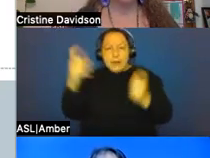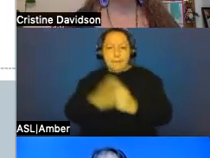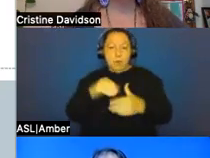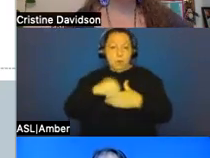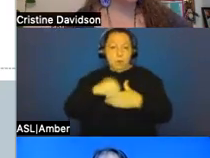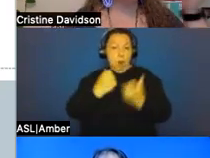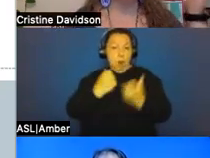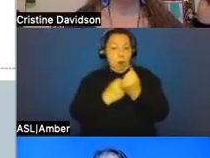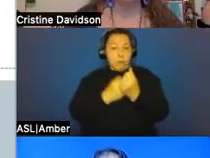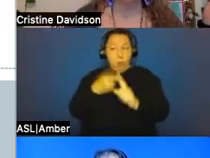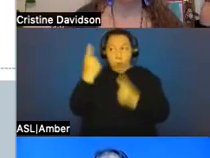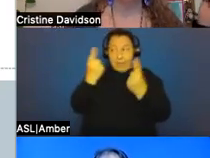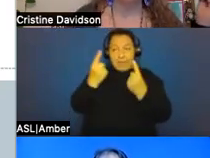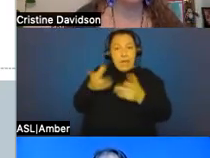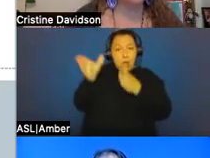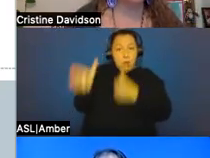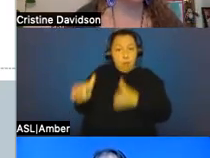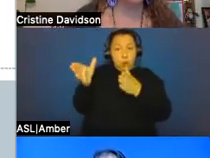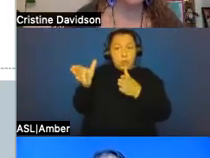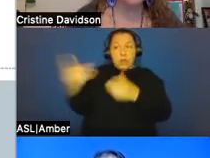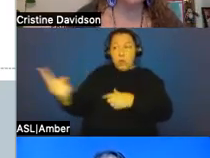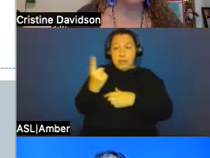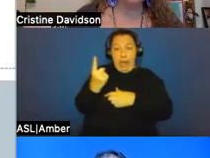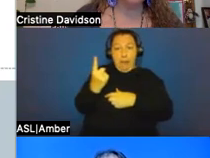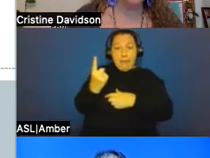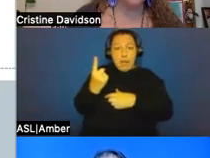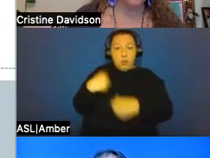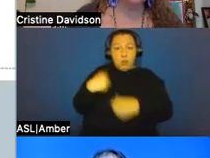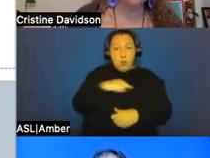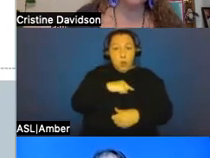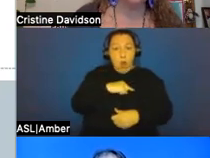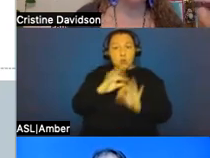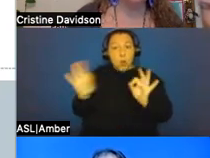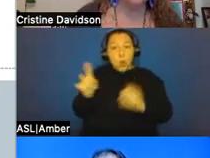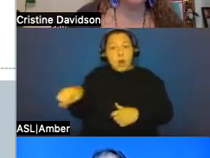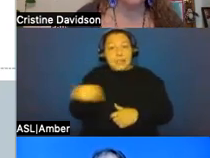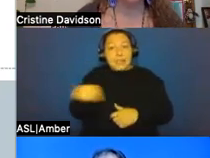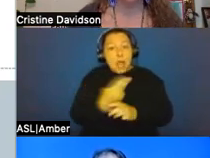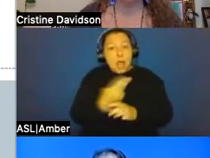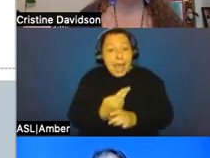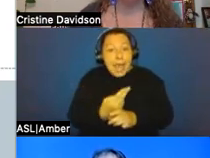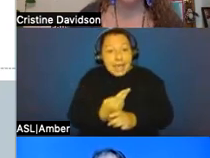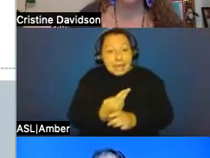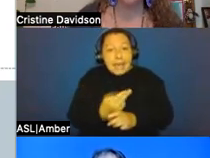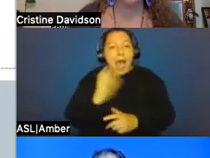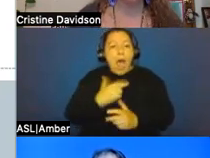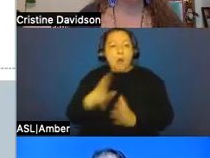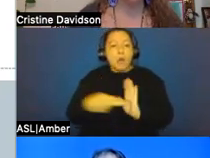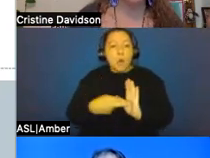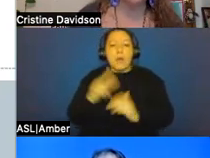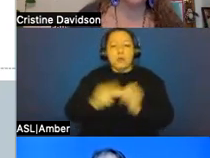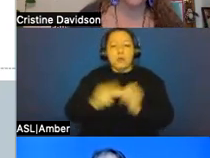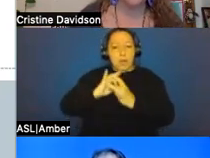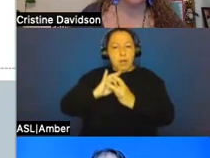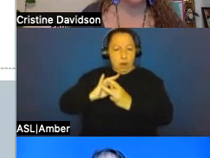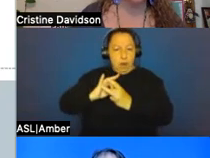about what the person who's coming to you, the words that they're saying, our role is to build a relationship, to build trust, to